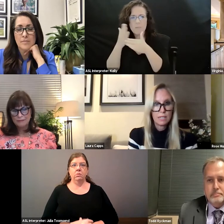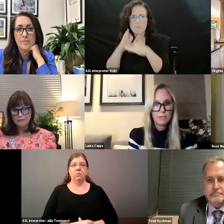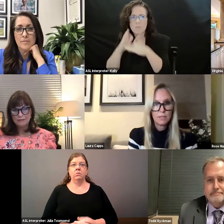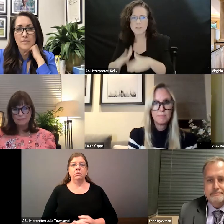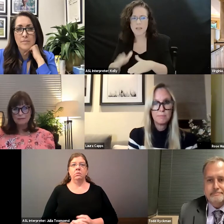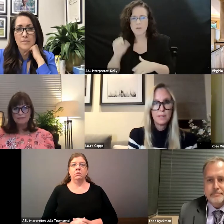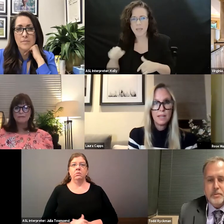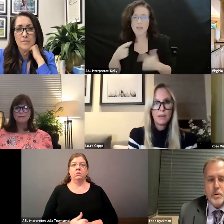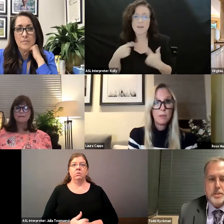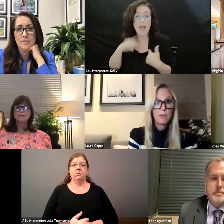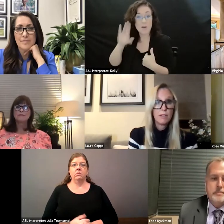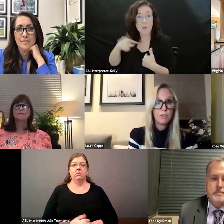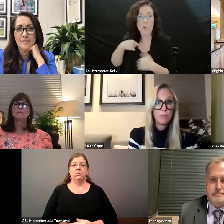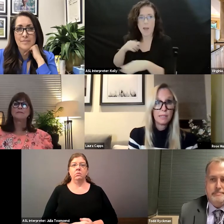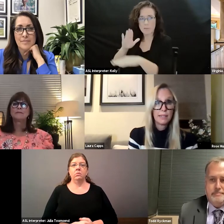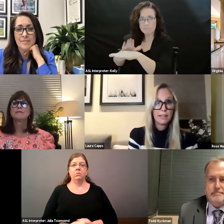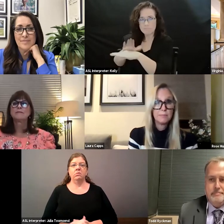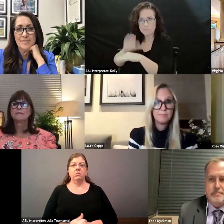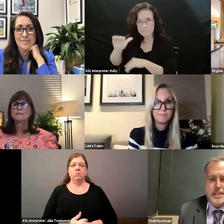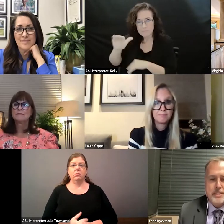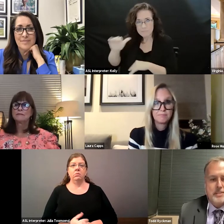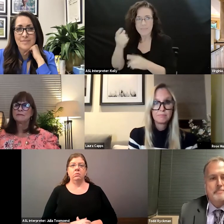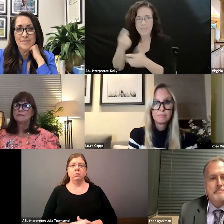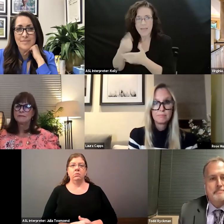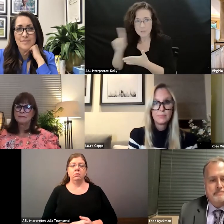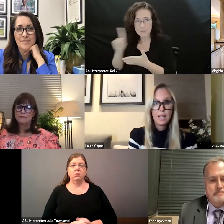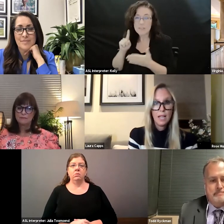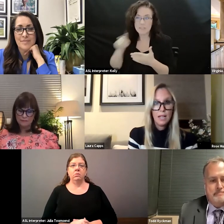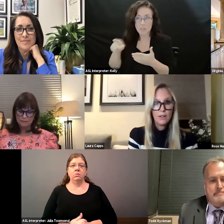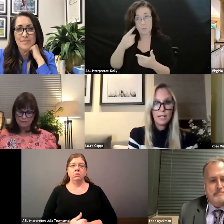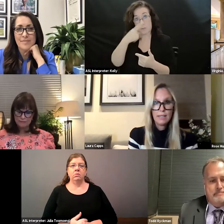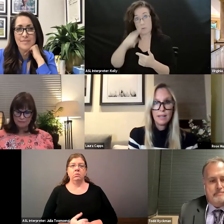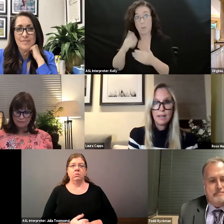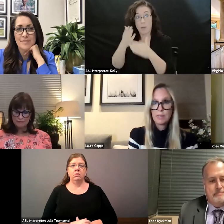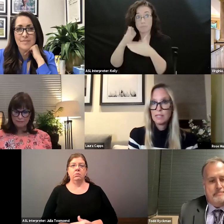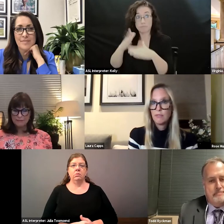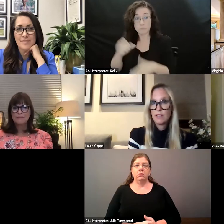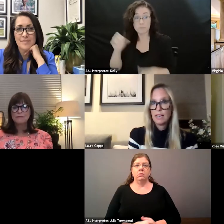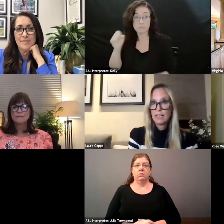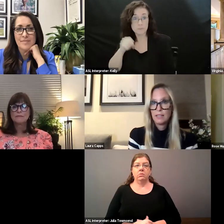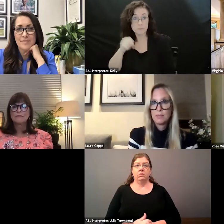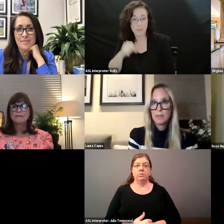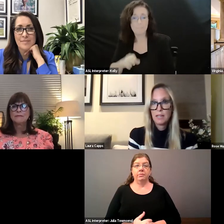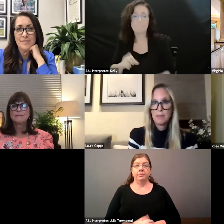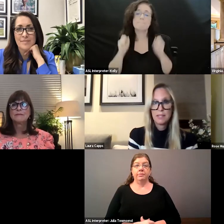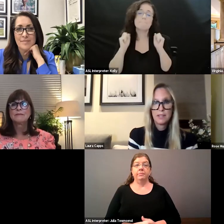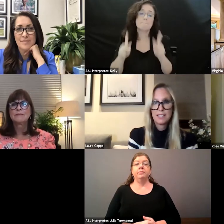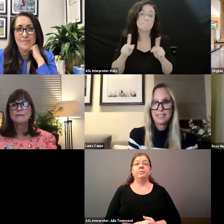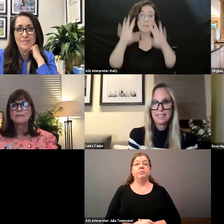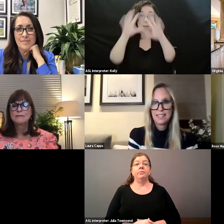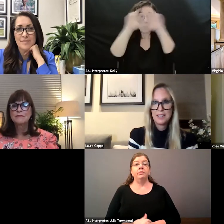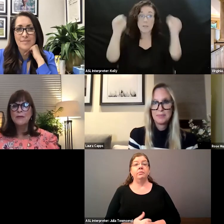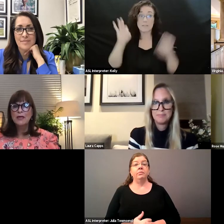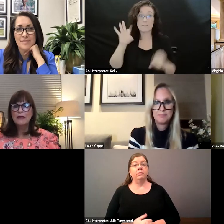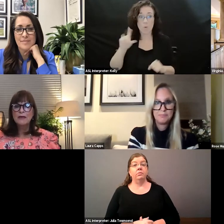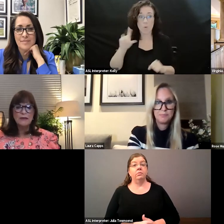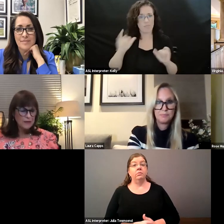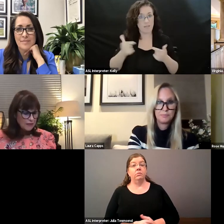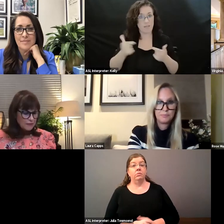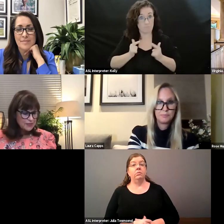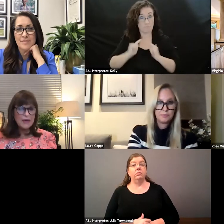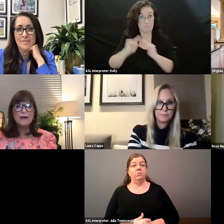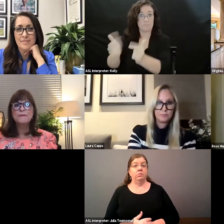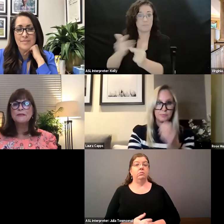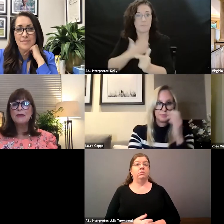already going into it it'd be great if you could break that out yes okay uh president ford that concludes my comments and questions thank you